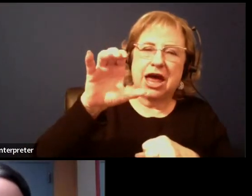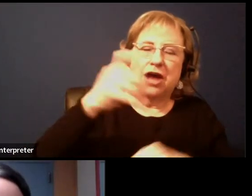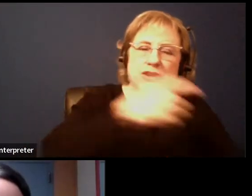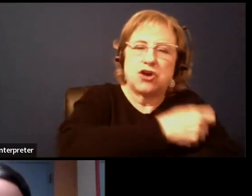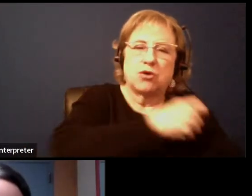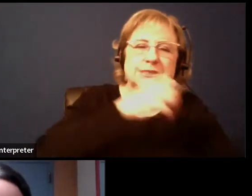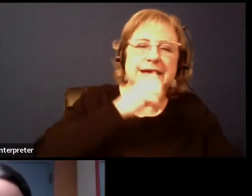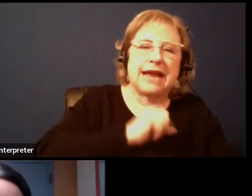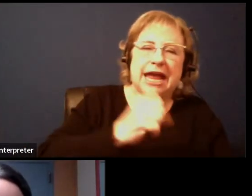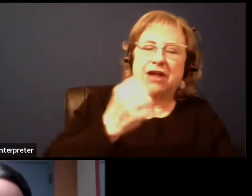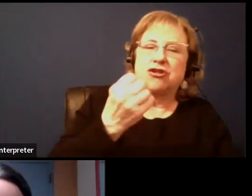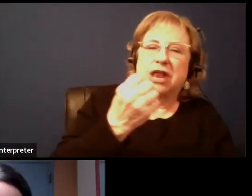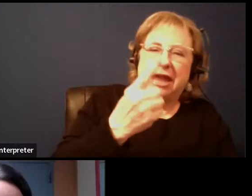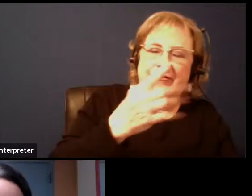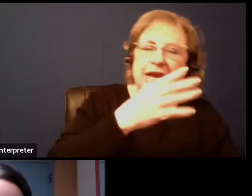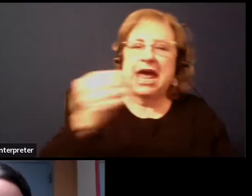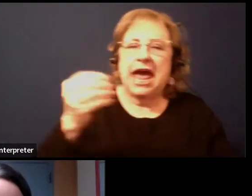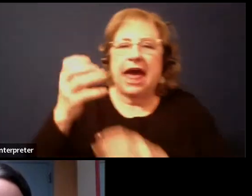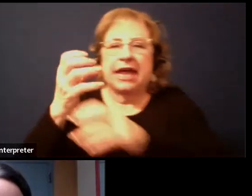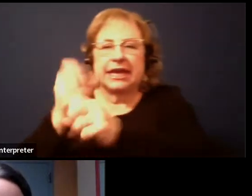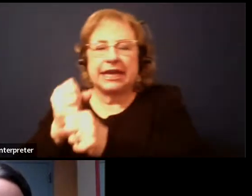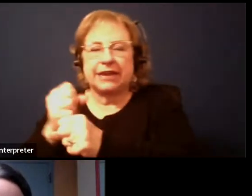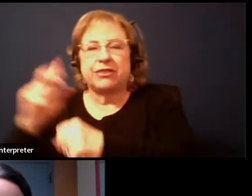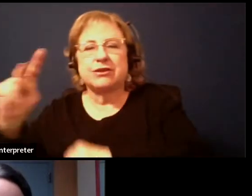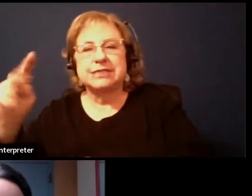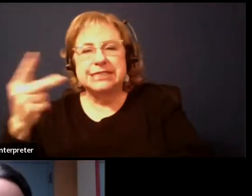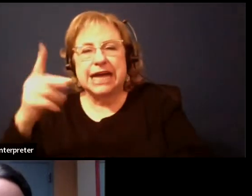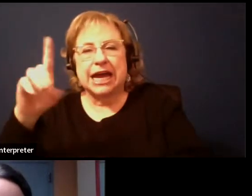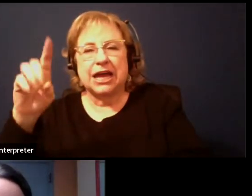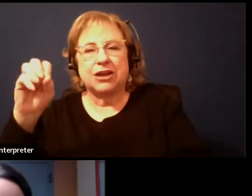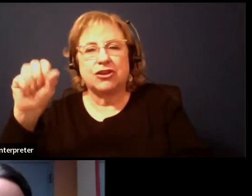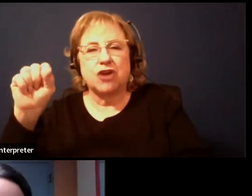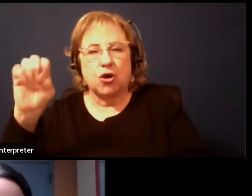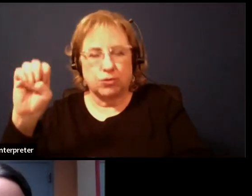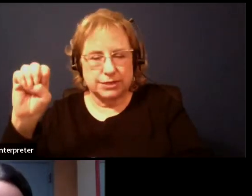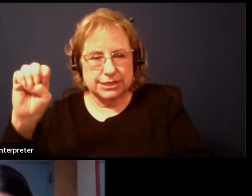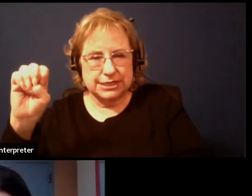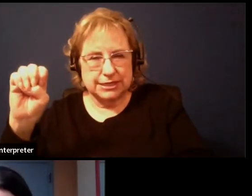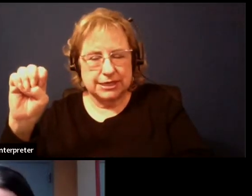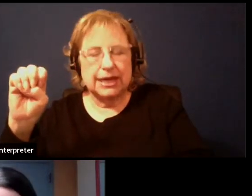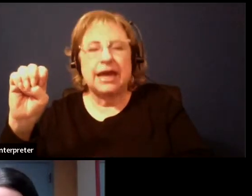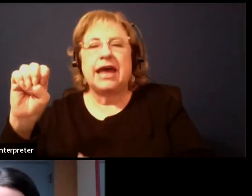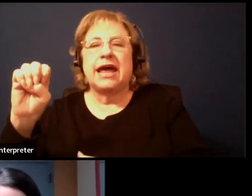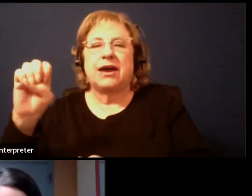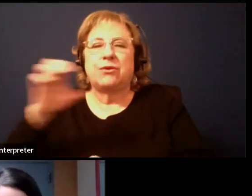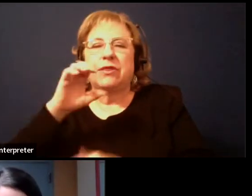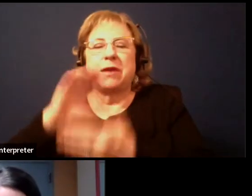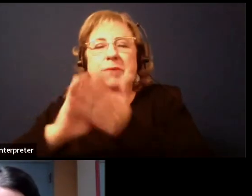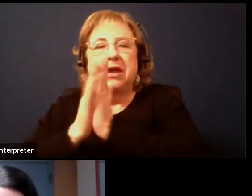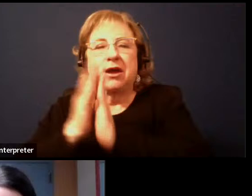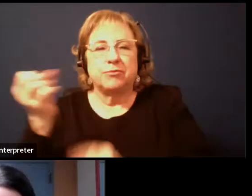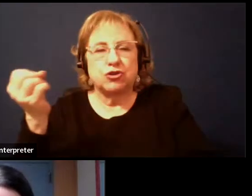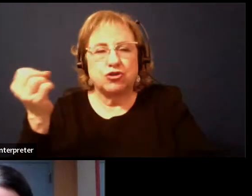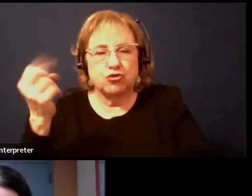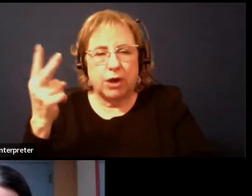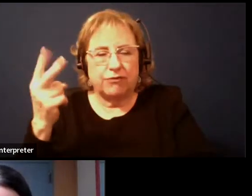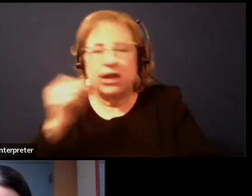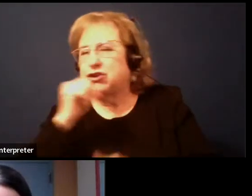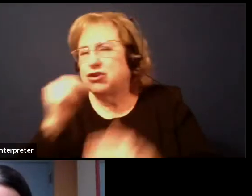their 12-year-old dose when they're 12, and it will be just as effective as well. So not to